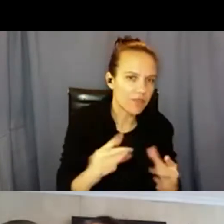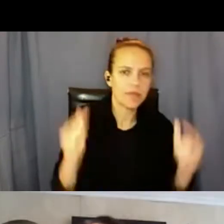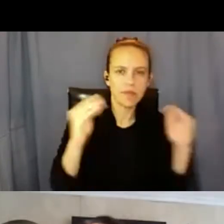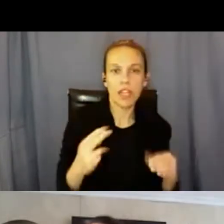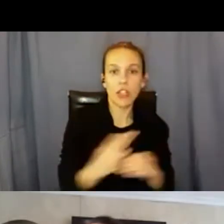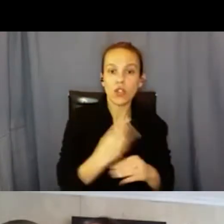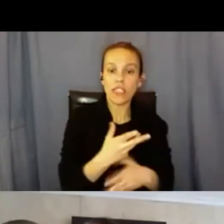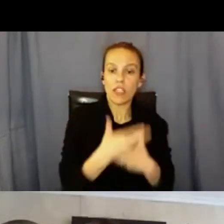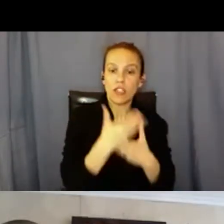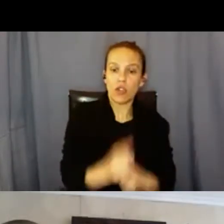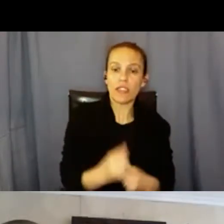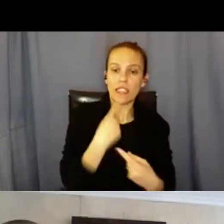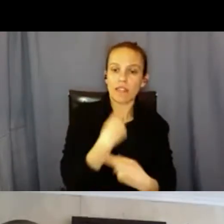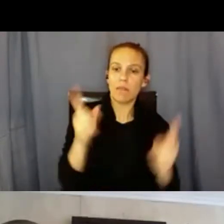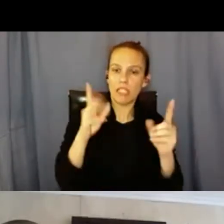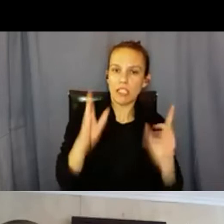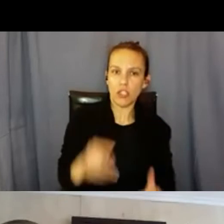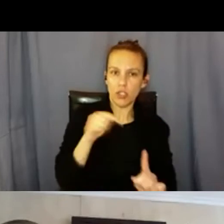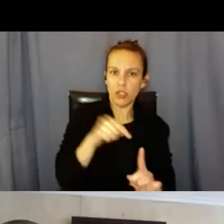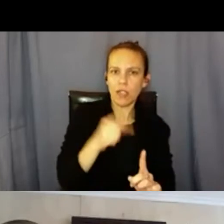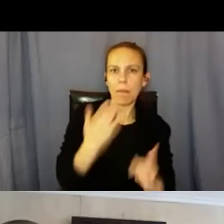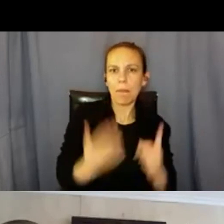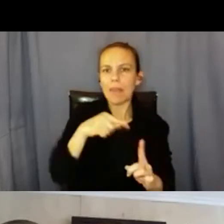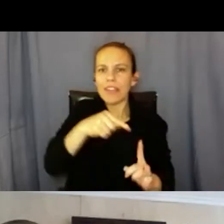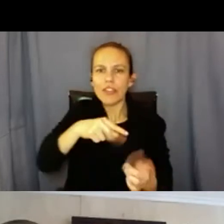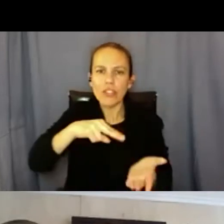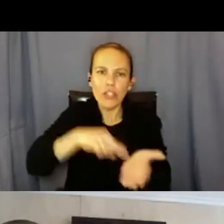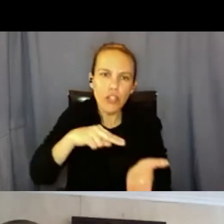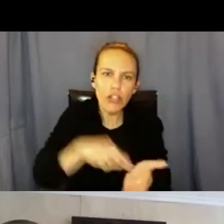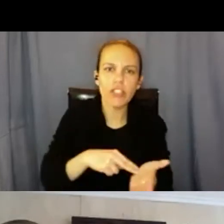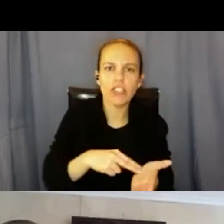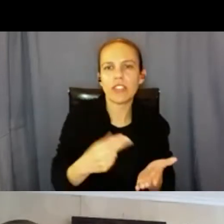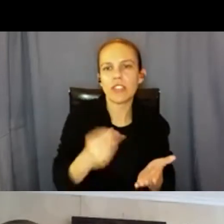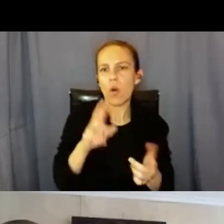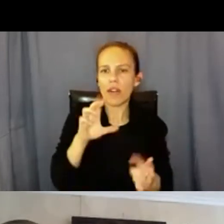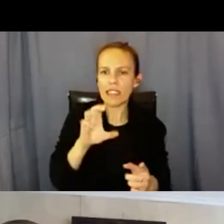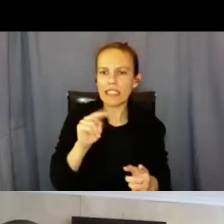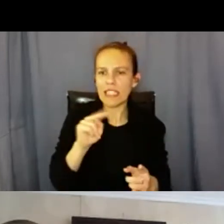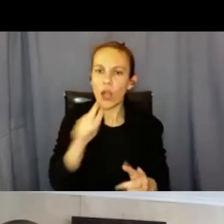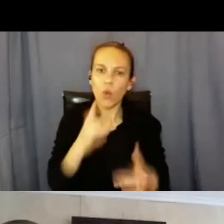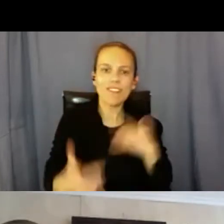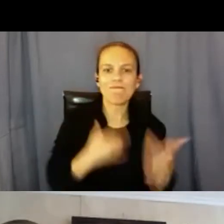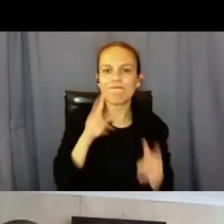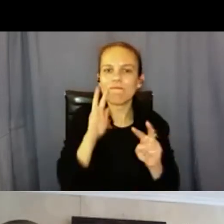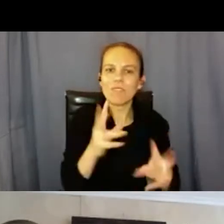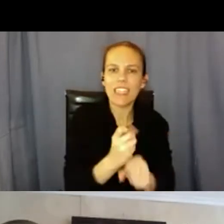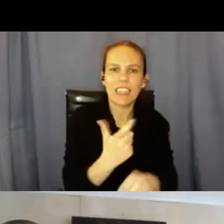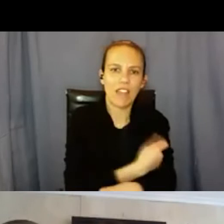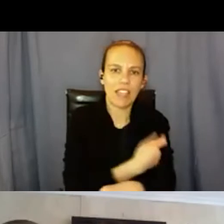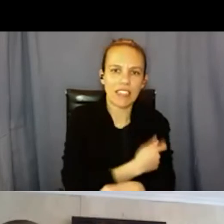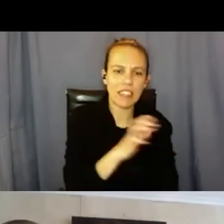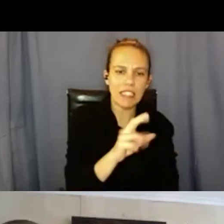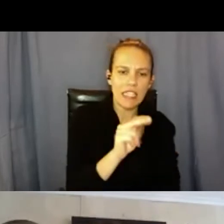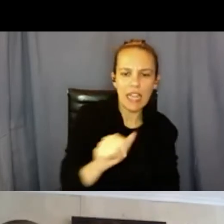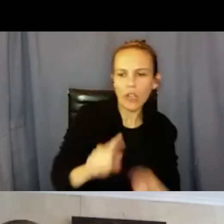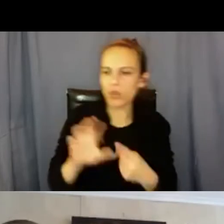in your nursing home, but maybe there's a nurse or a CNA that's really excited to get the vaccine. CNA to CNA conversations,